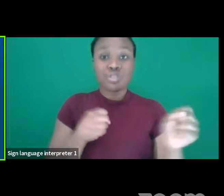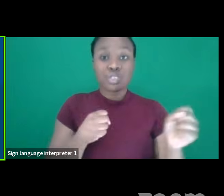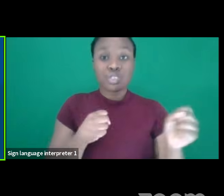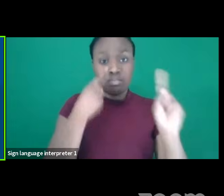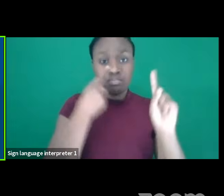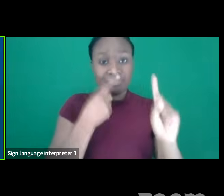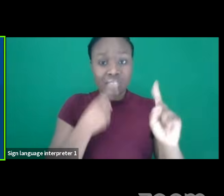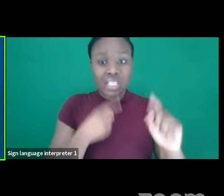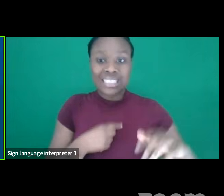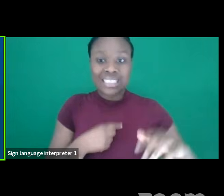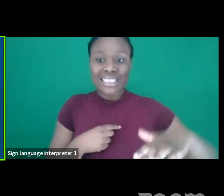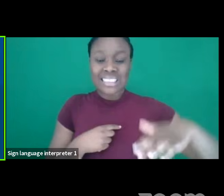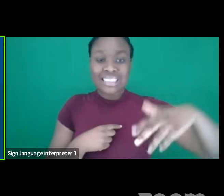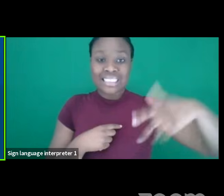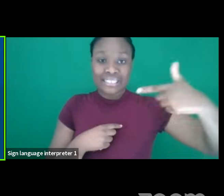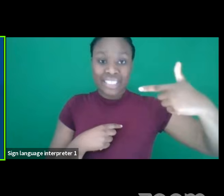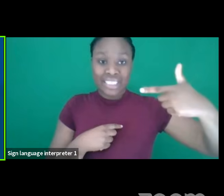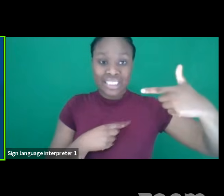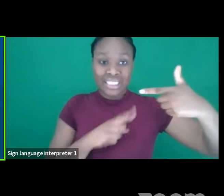good stewards